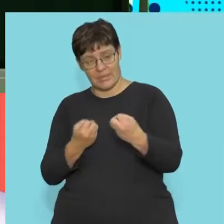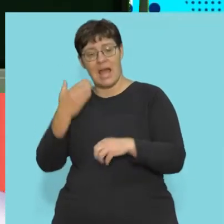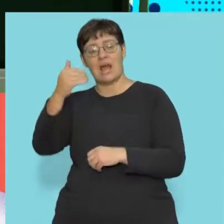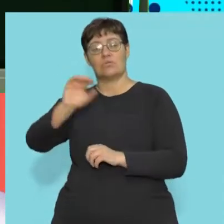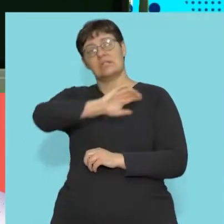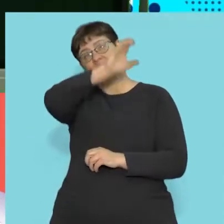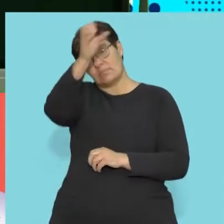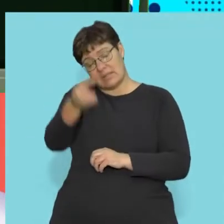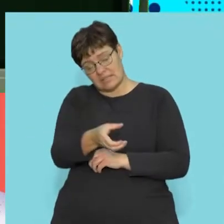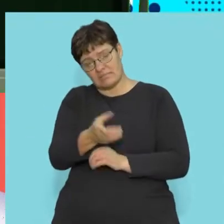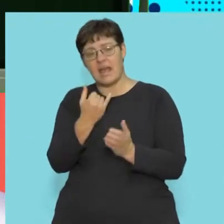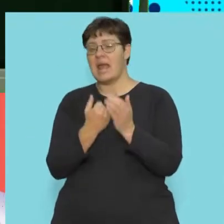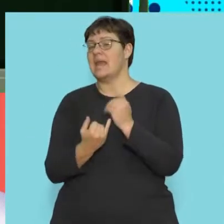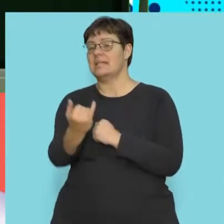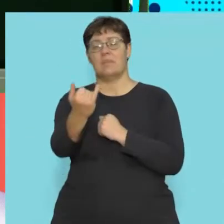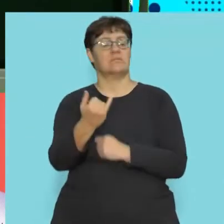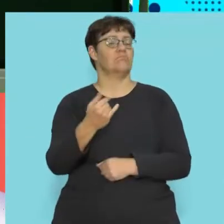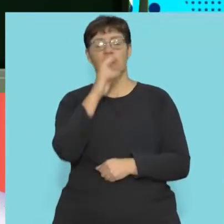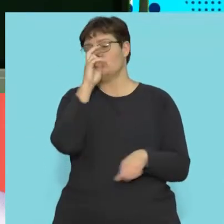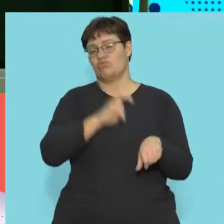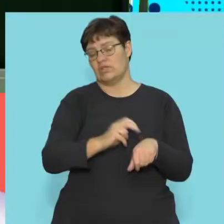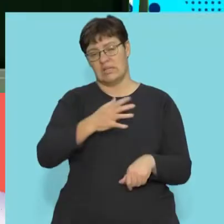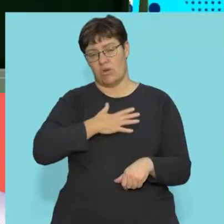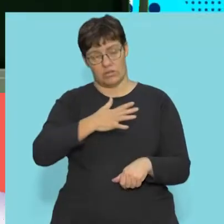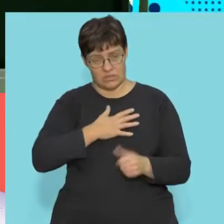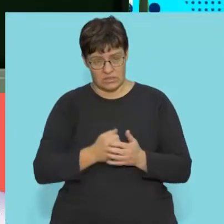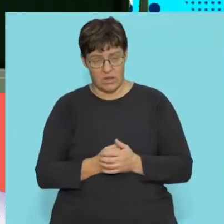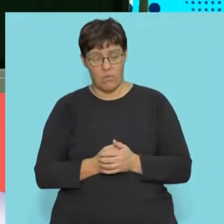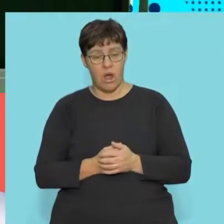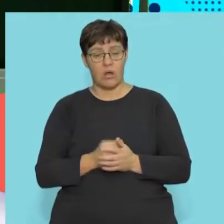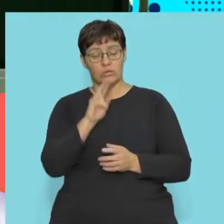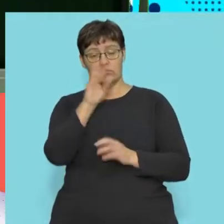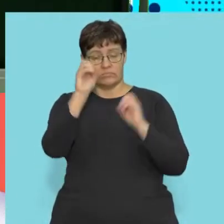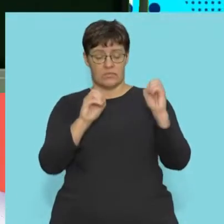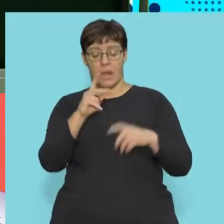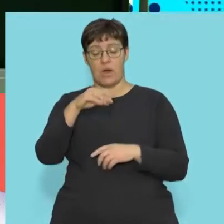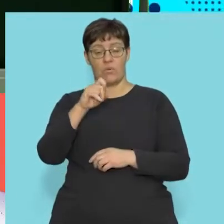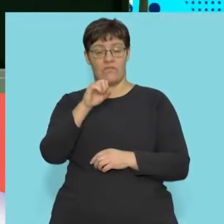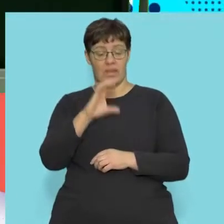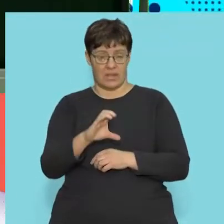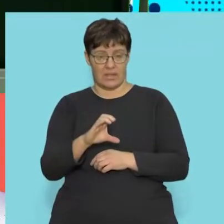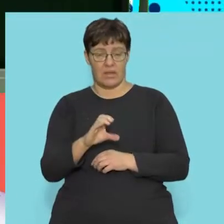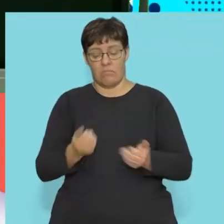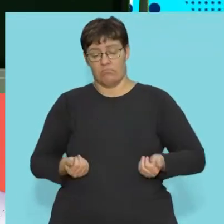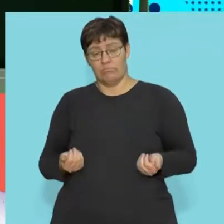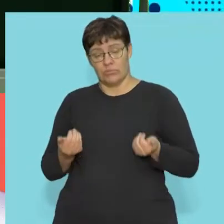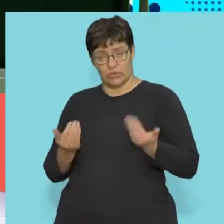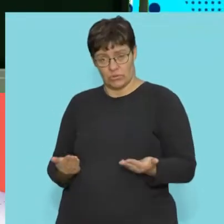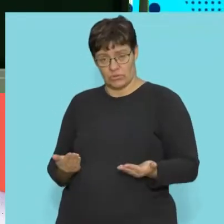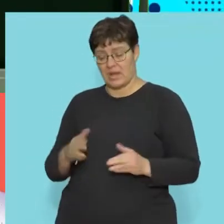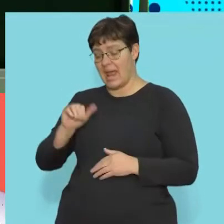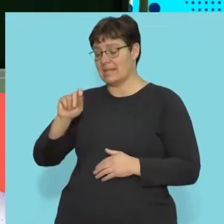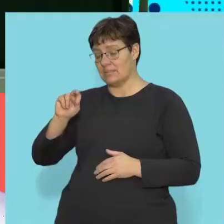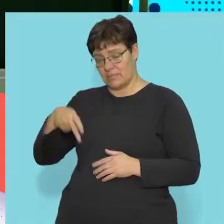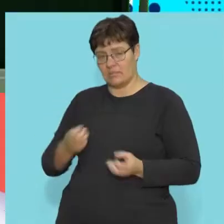in the cytoplasm, independent of oxygen, where at least 2 molecules of pyruvic acid are produced and